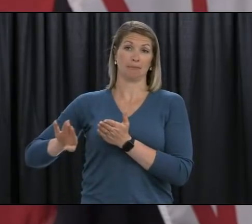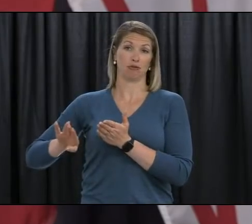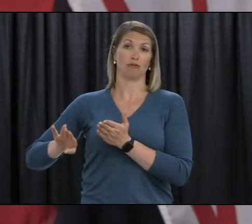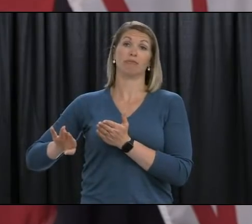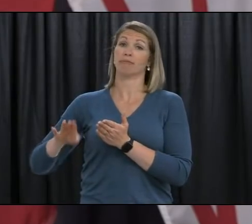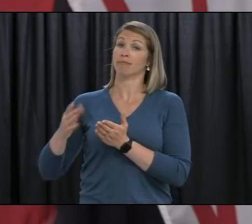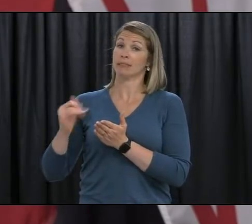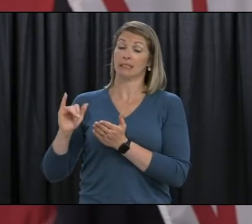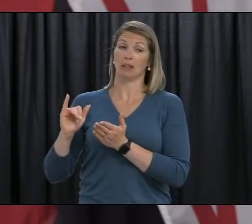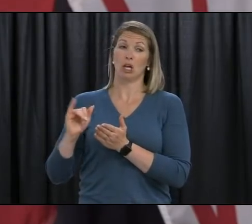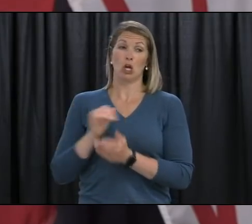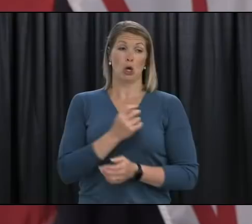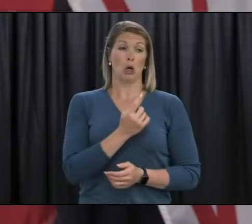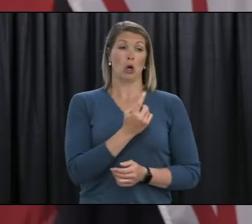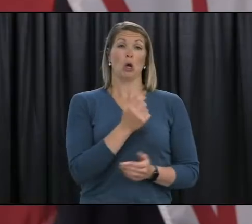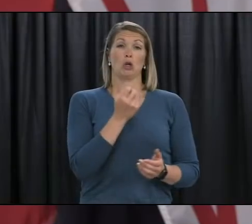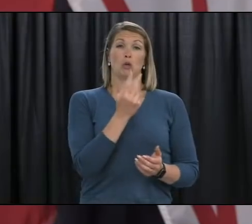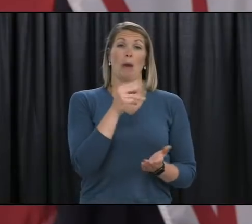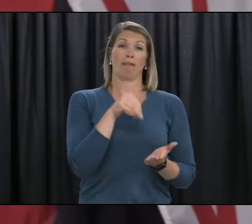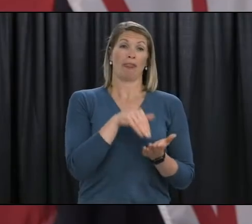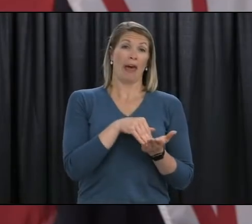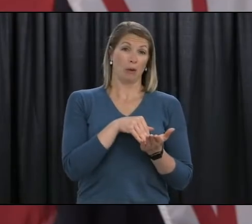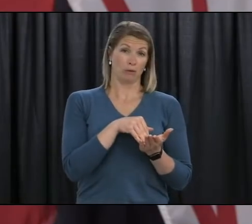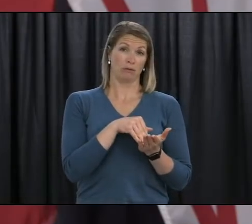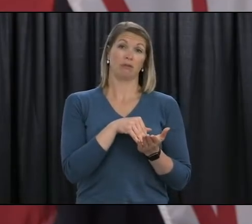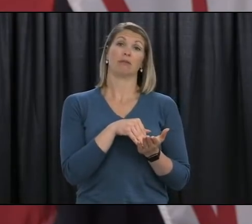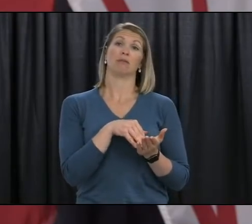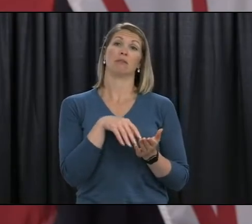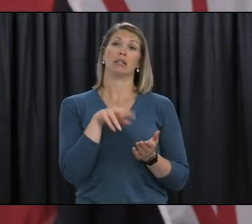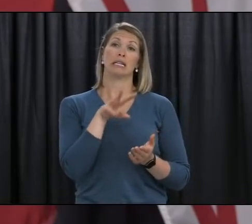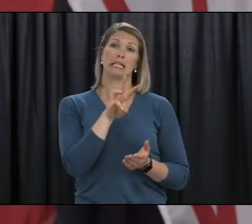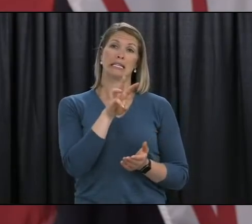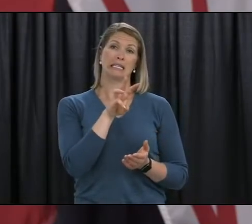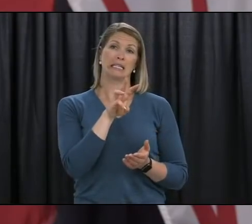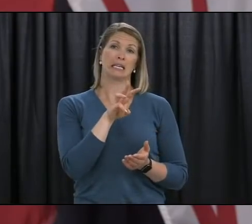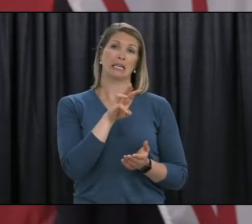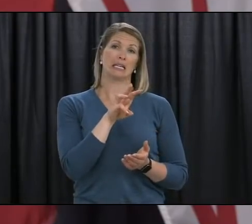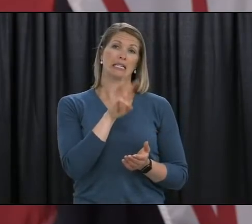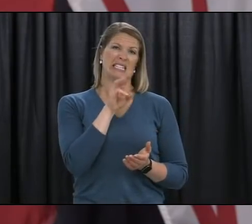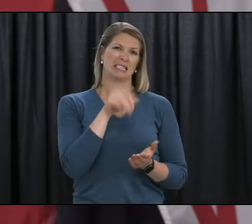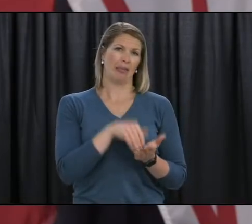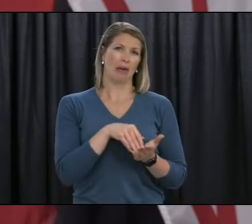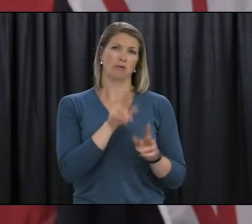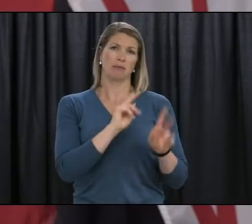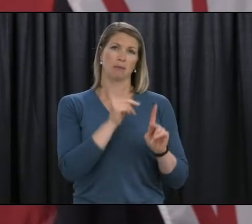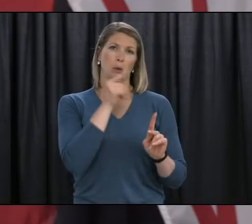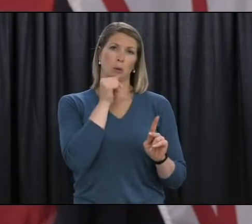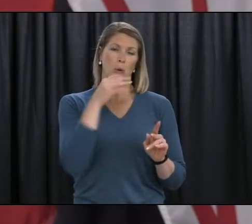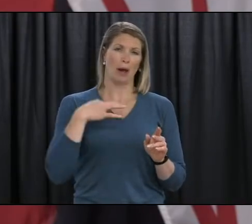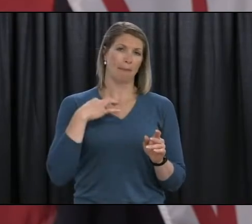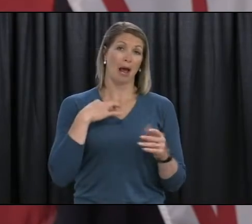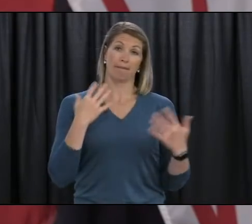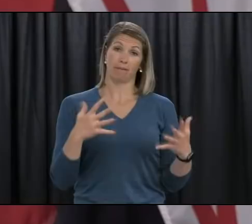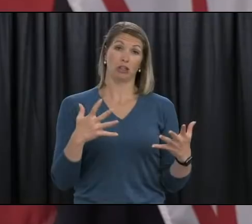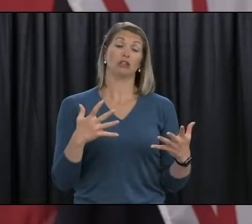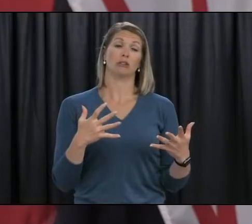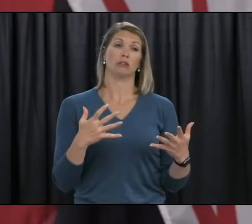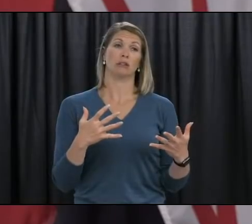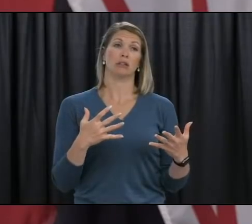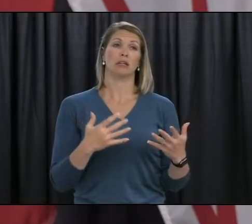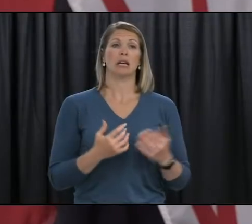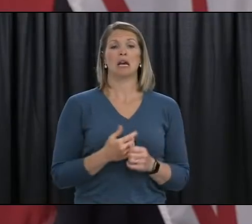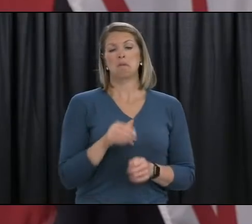people now that have made applications to come into our province, and we've talked about those that have been denied up to